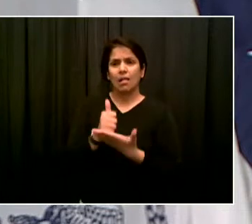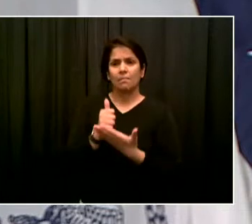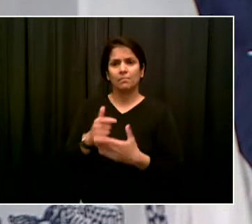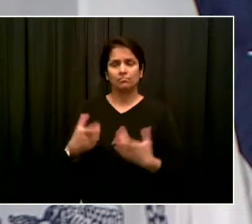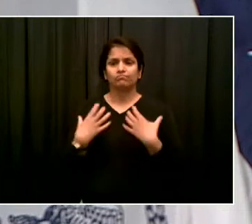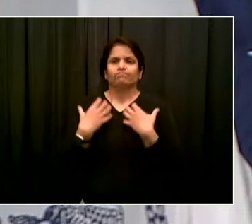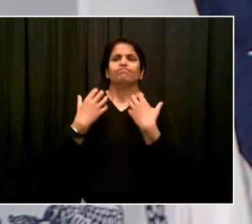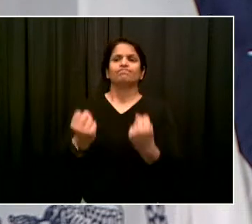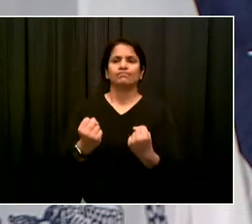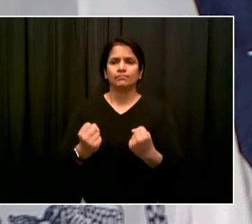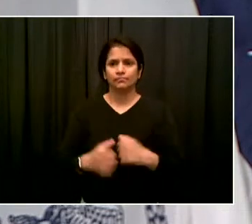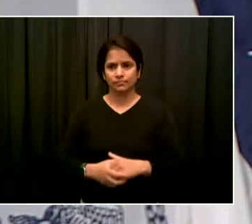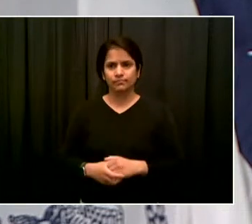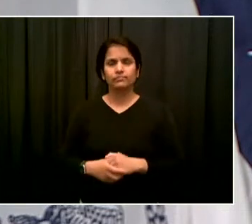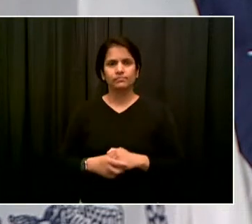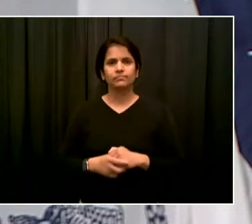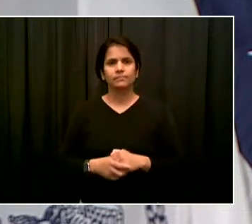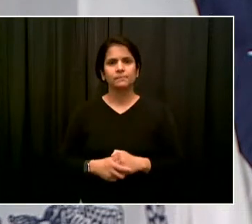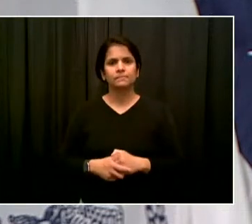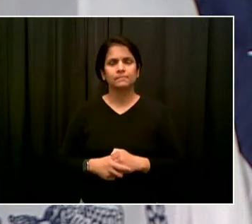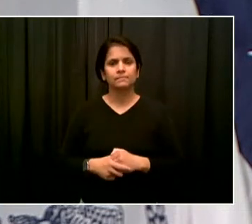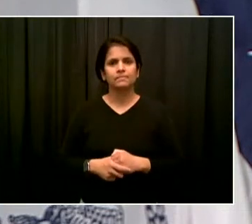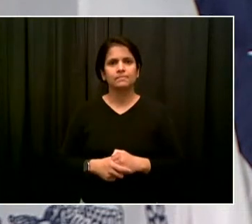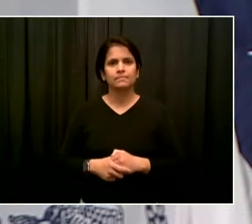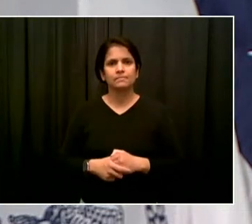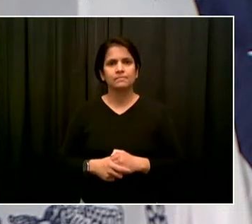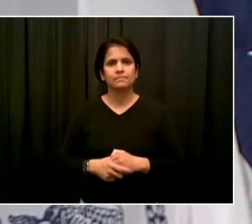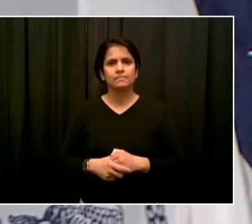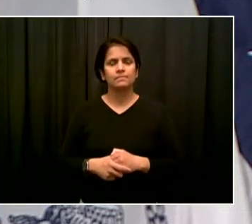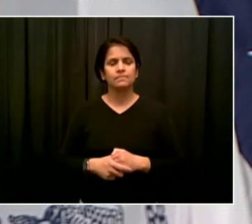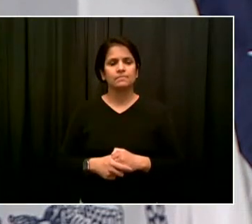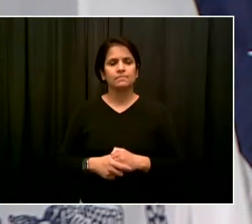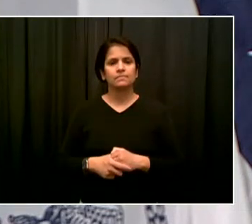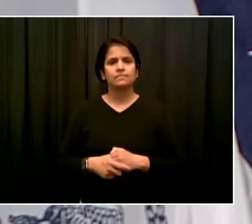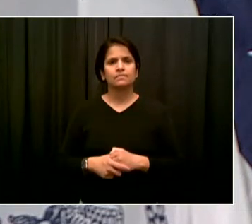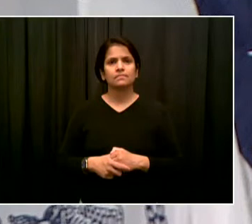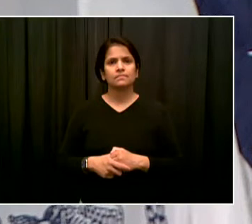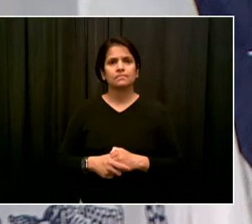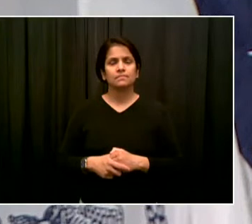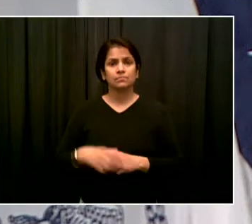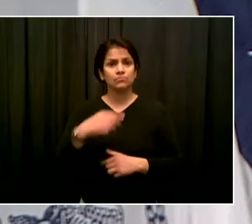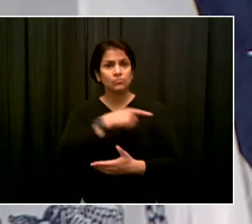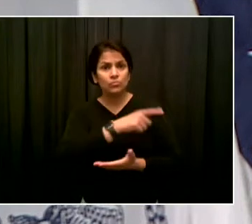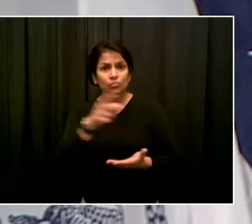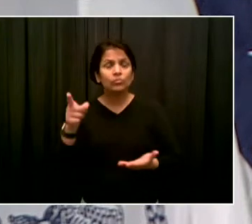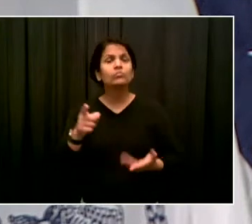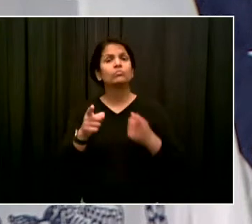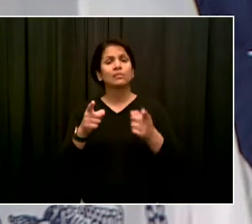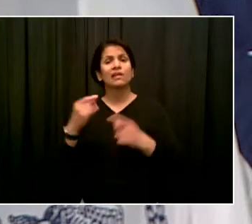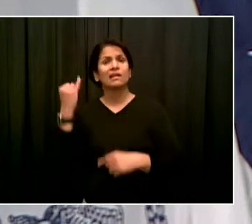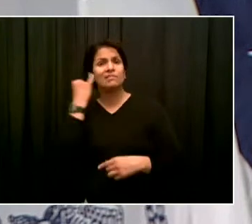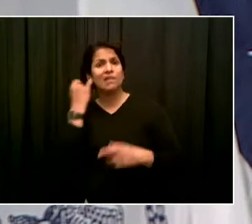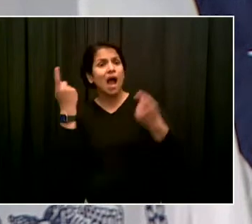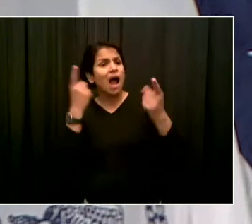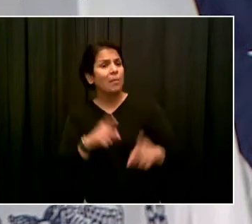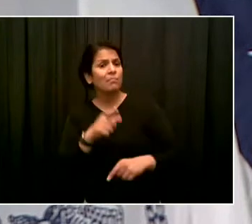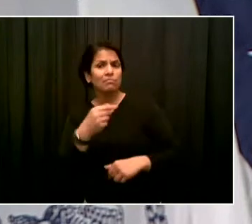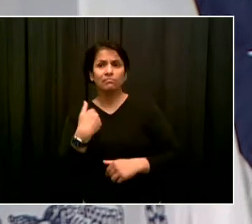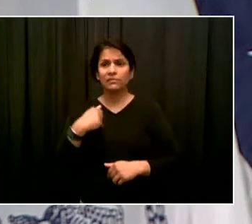dealing with a profound challenge of serious mental illness, you're not alone. There's always a place for you. There's always a place you can turn for